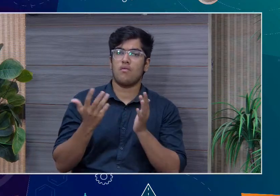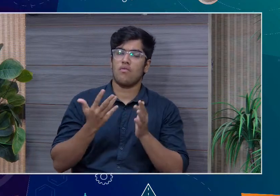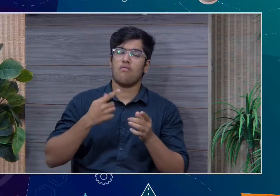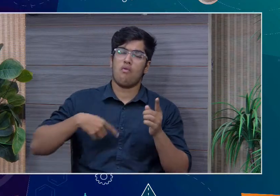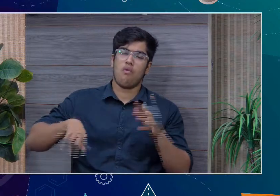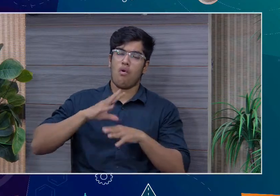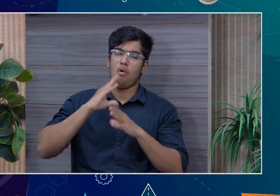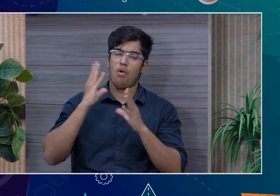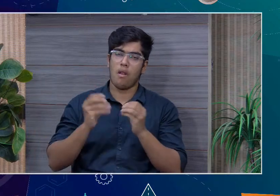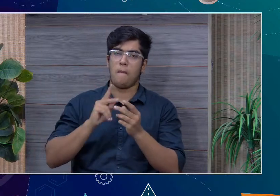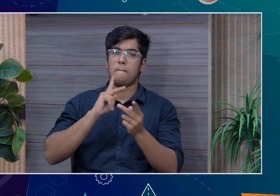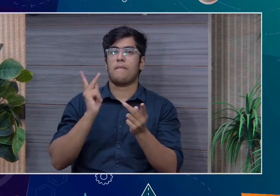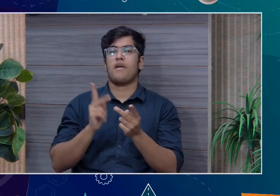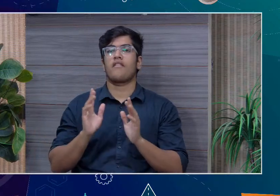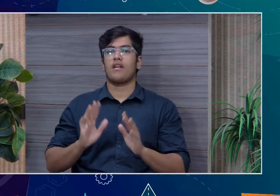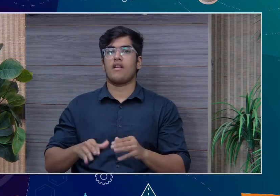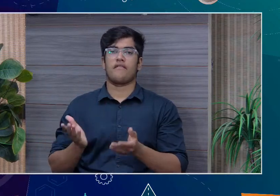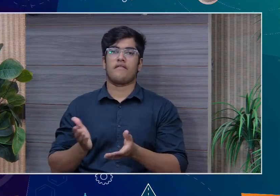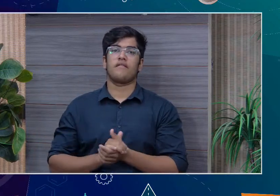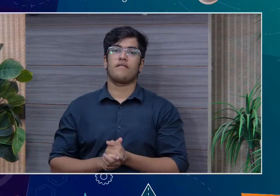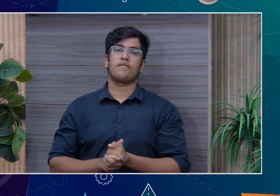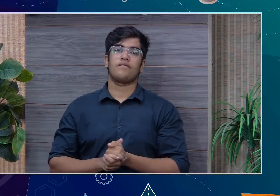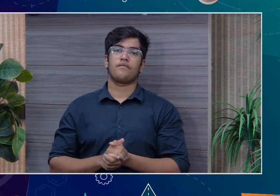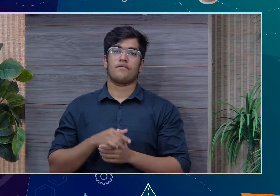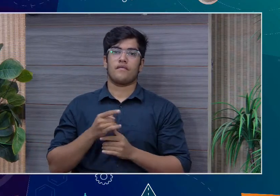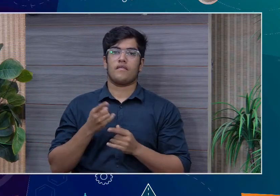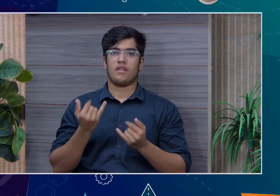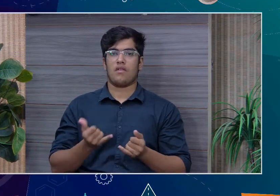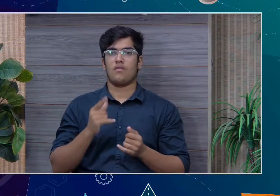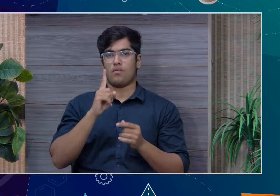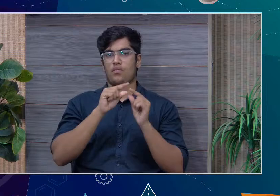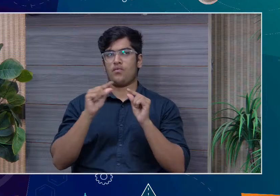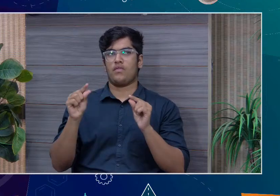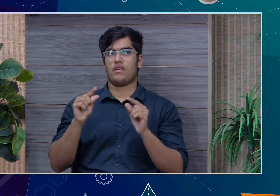Gessler. Okay. So there's a sentence here, if we